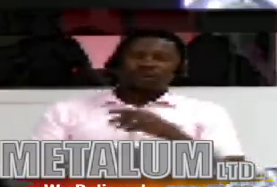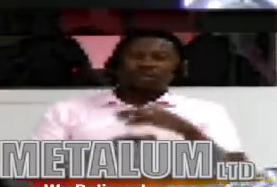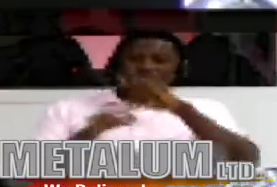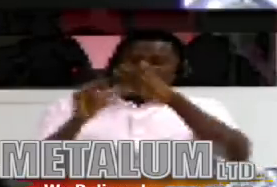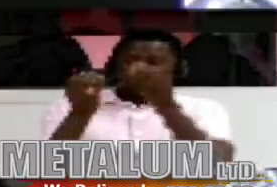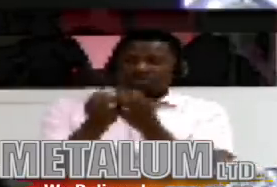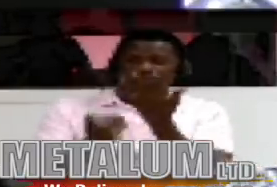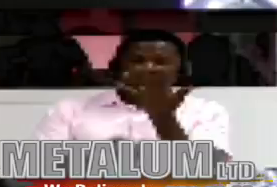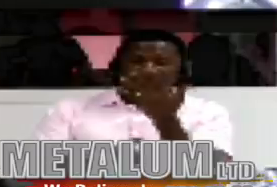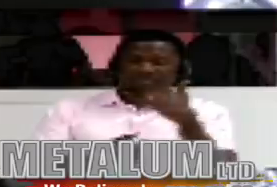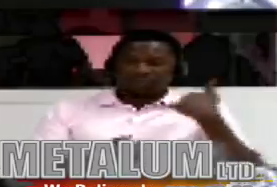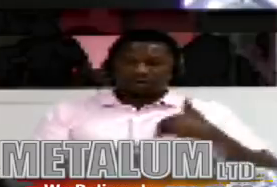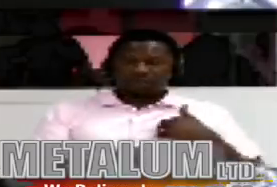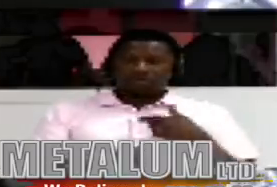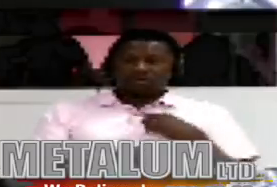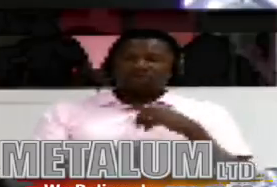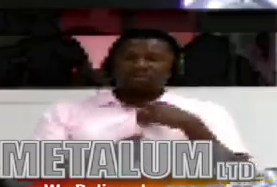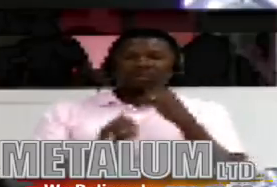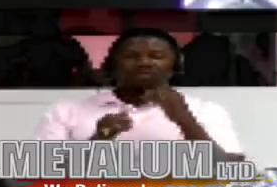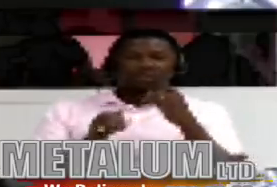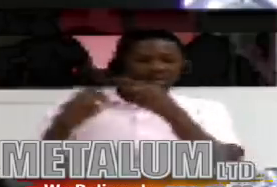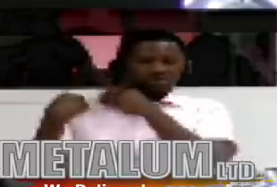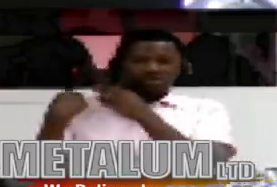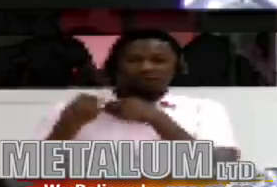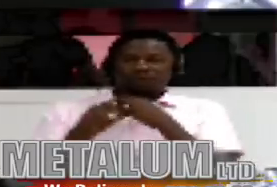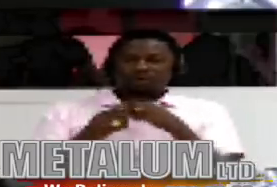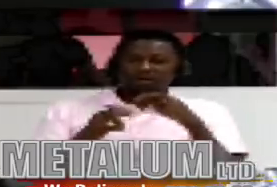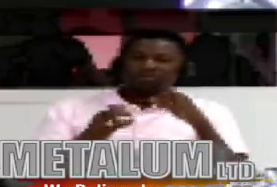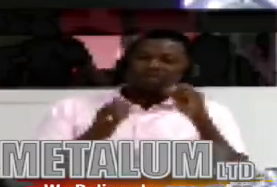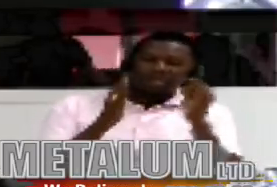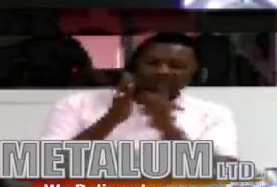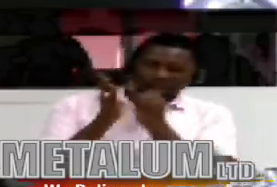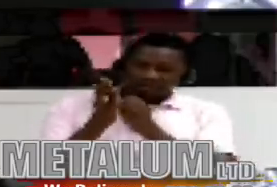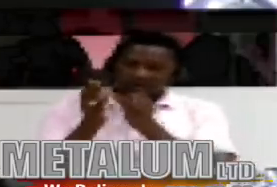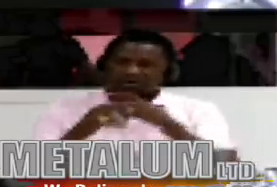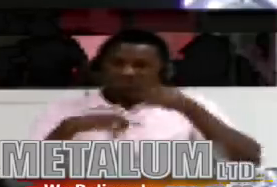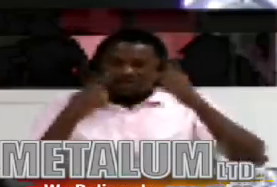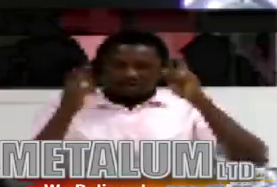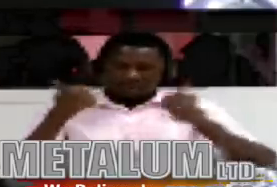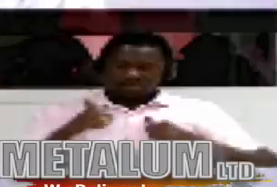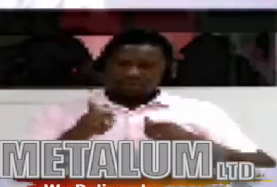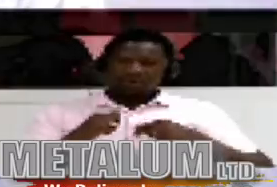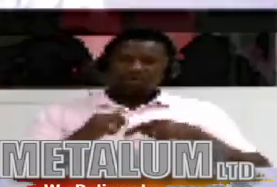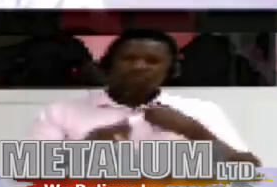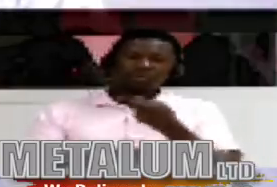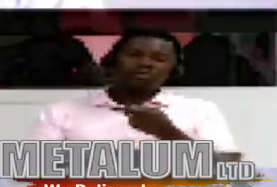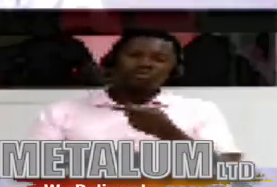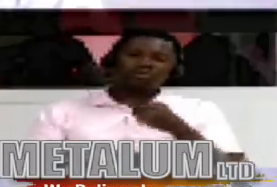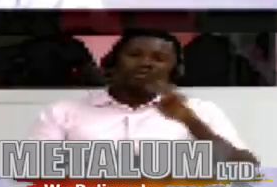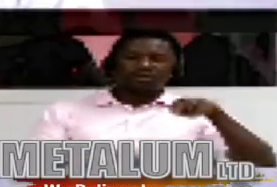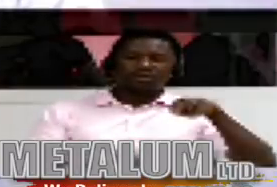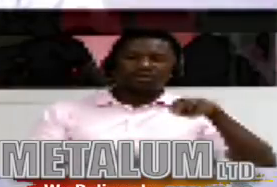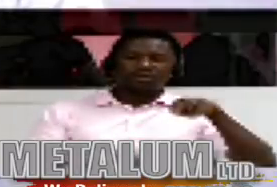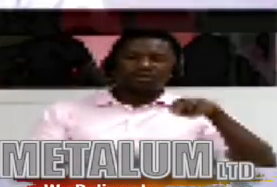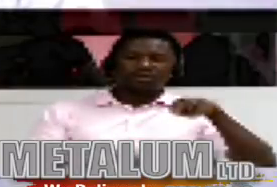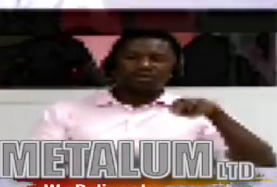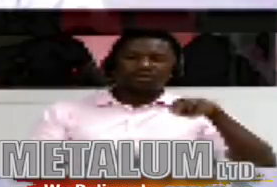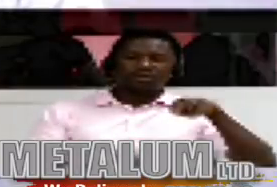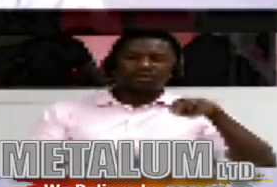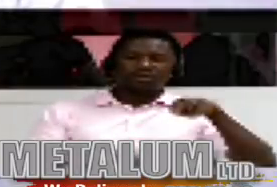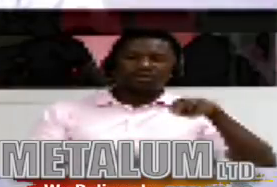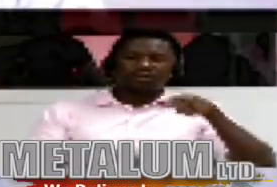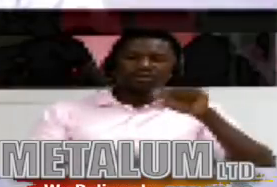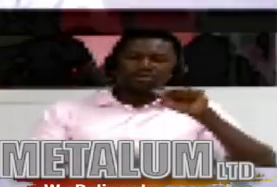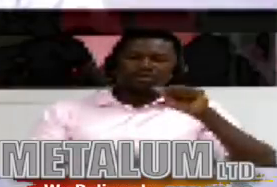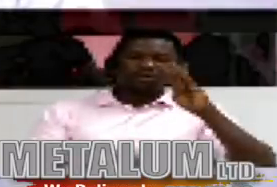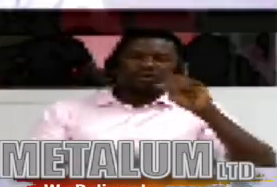responsible for conducting some kind of inquiry into what happened to Mr. Ibrahim Obari. Is that correct? Exactly. Who was the leader of